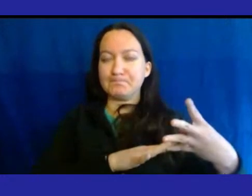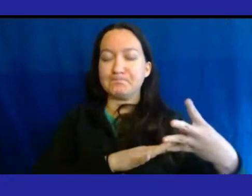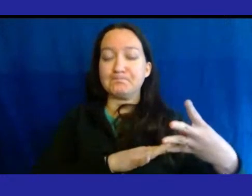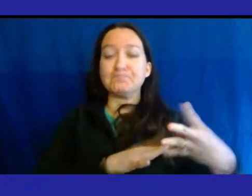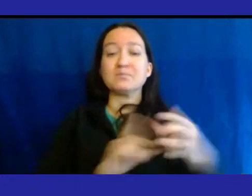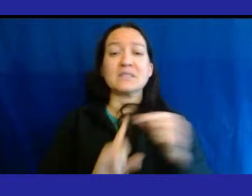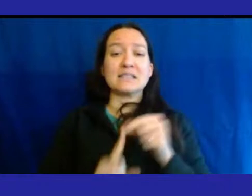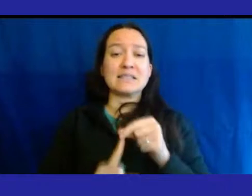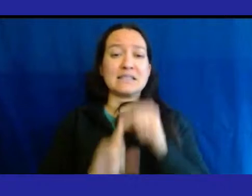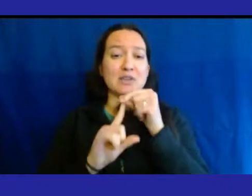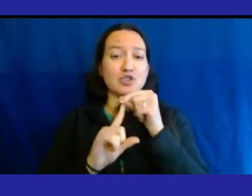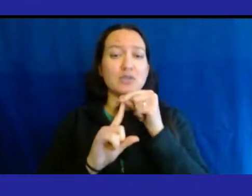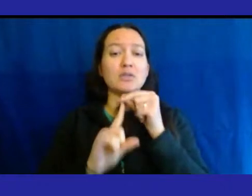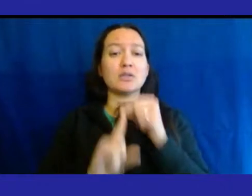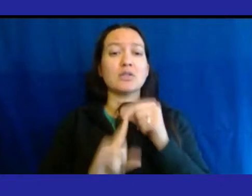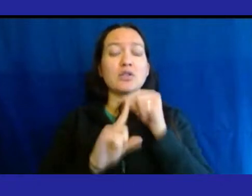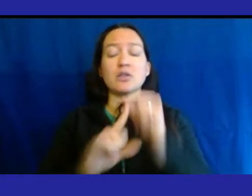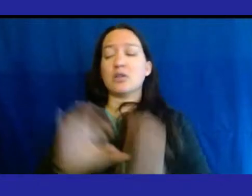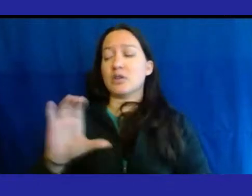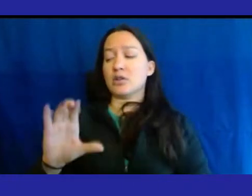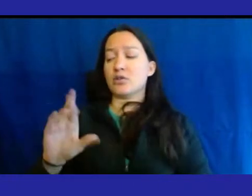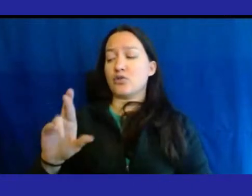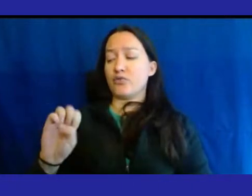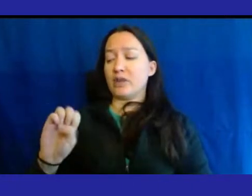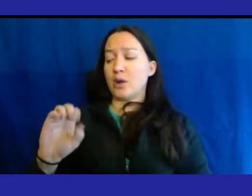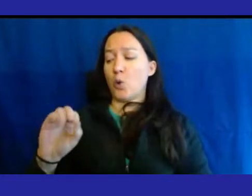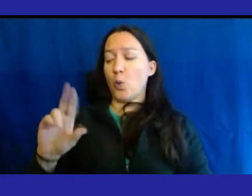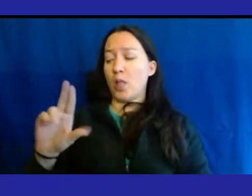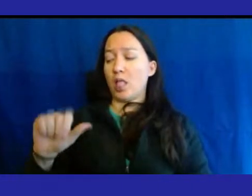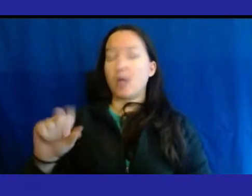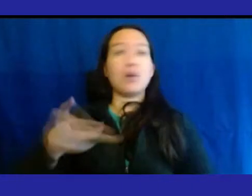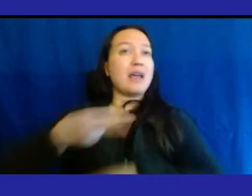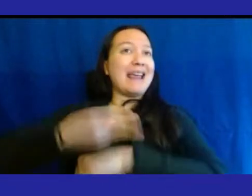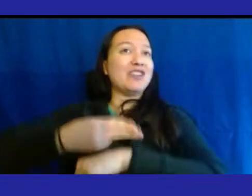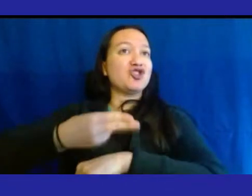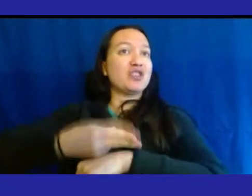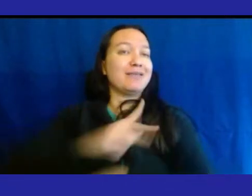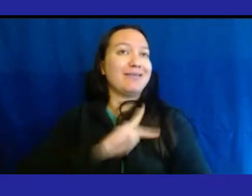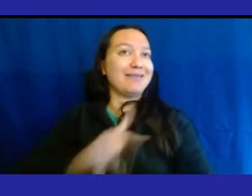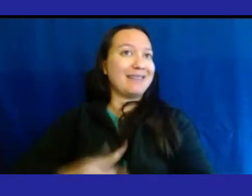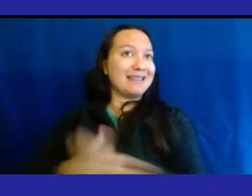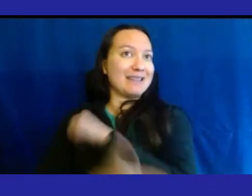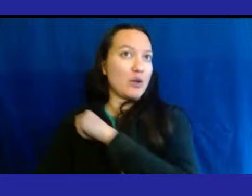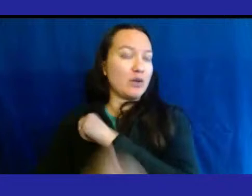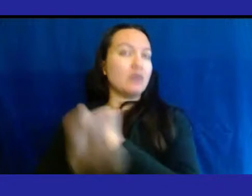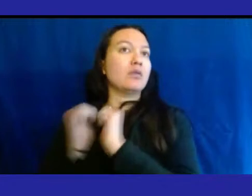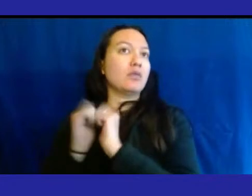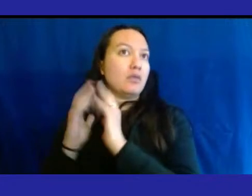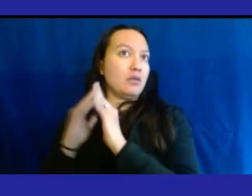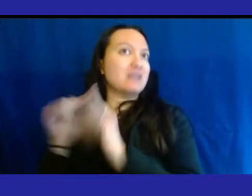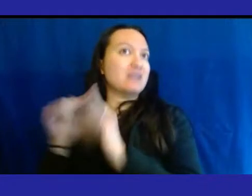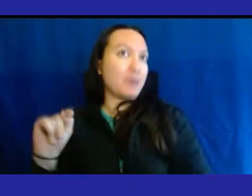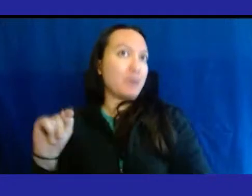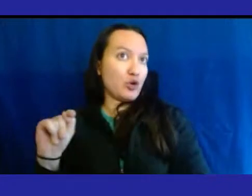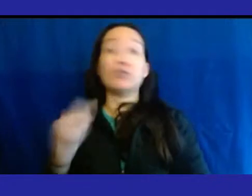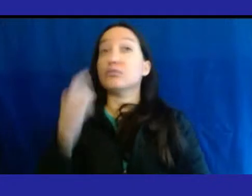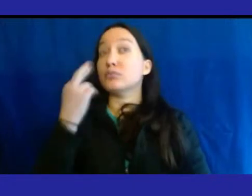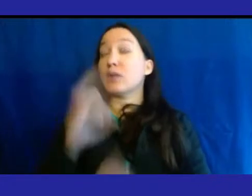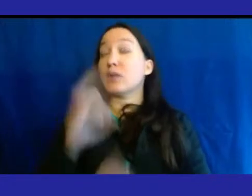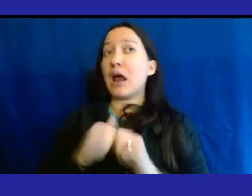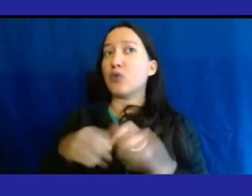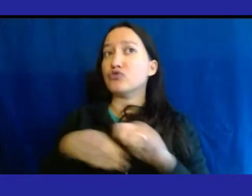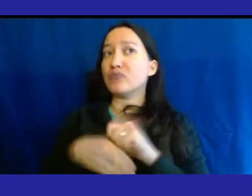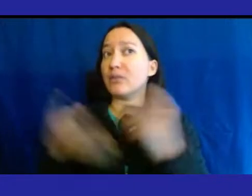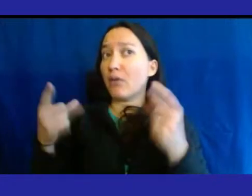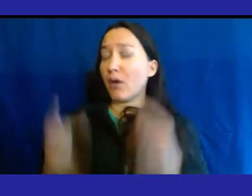special Haitian Creole cohort at Kings County, which began at September. Now, the way these trainings occur is